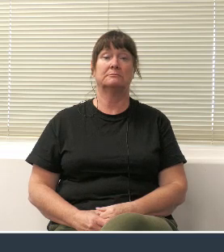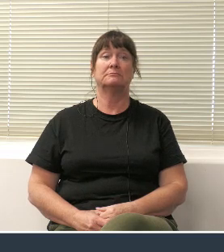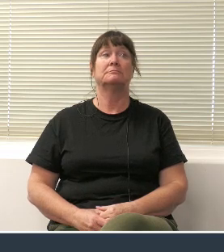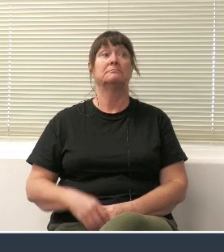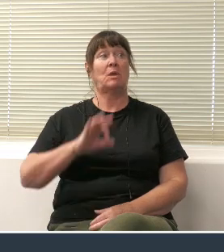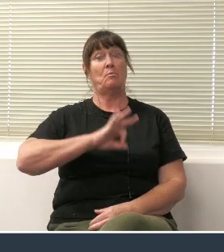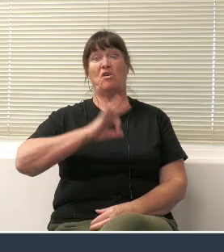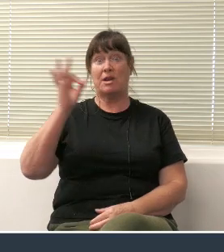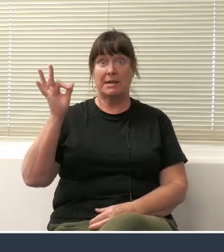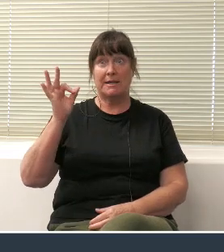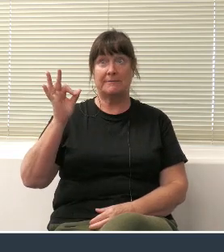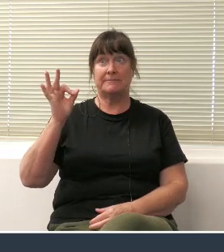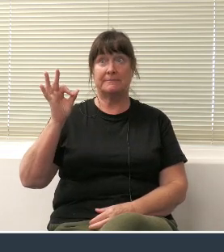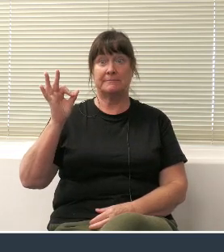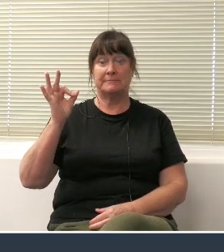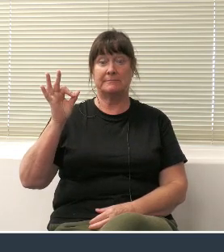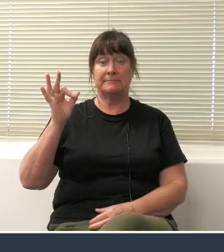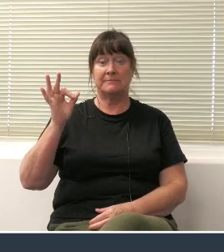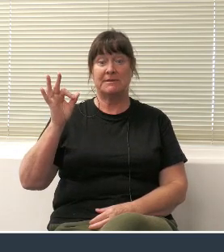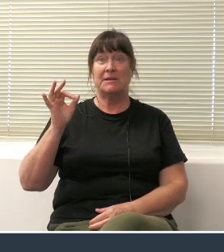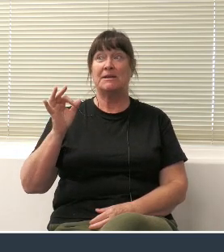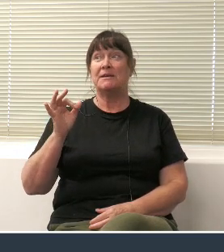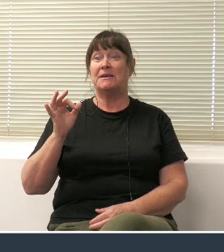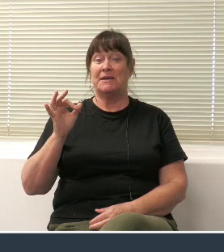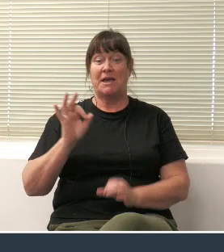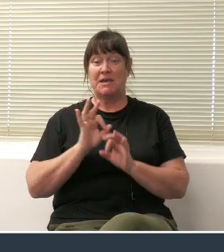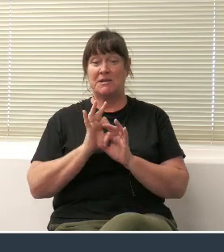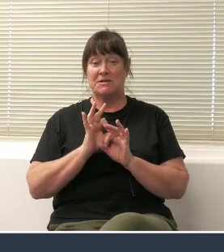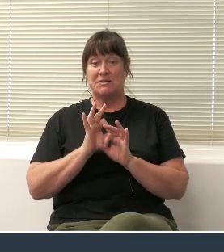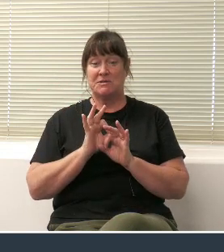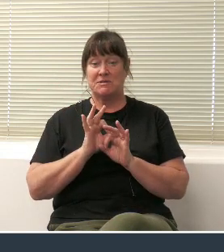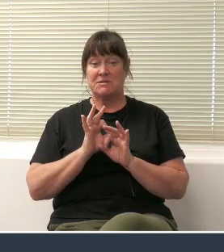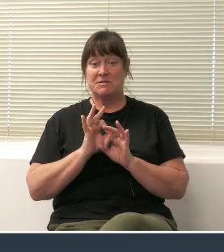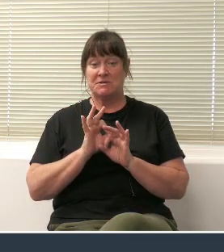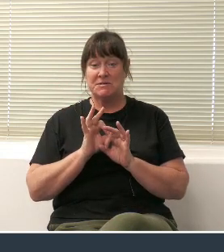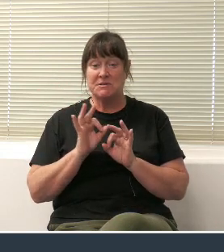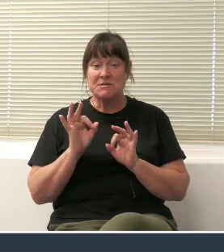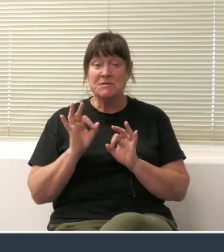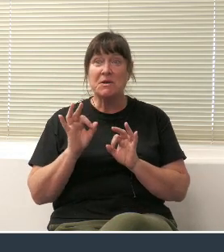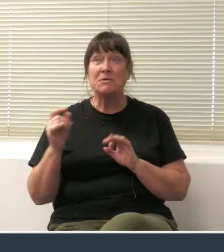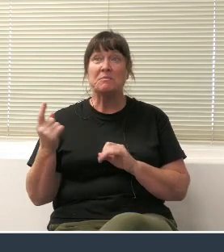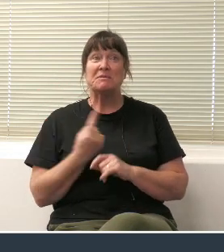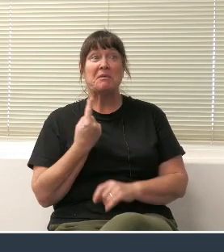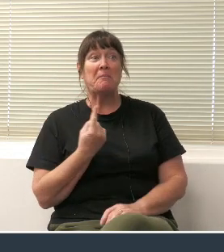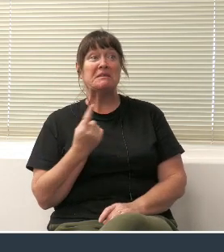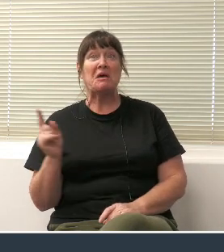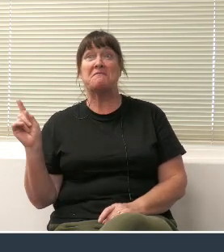Morena, councillors. I don't have an entourage with me, it appears. Maybe someone will swoop in to help if I get this wrong.